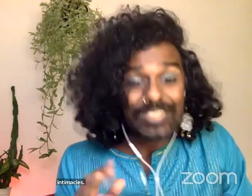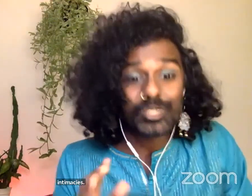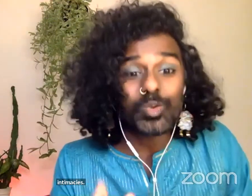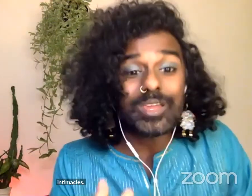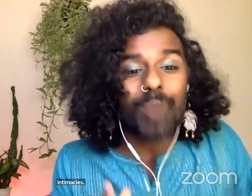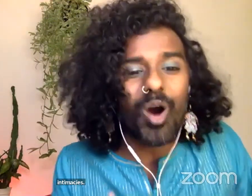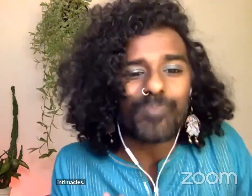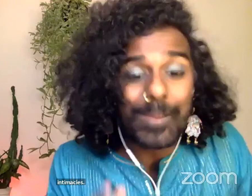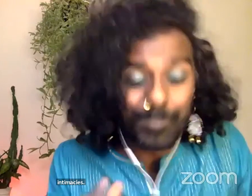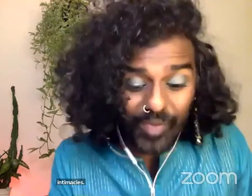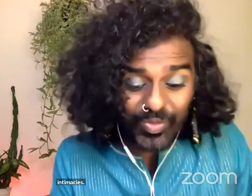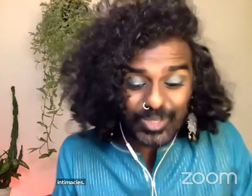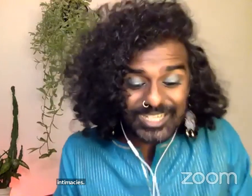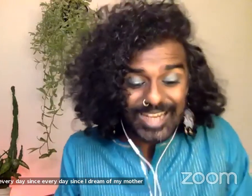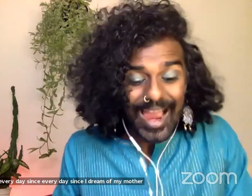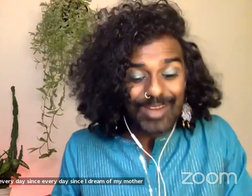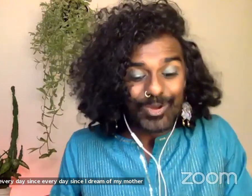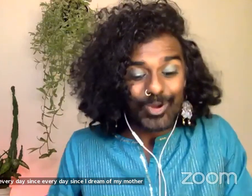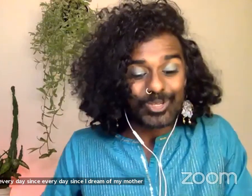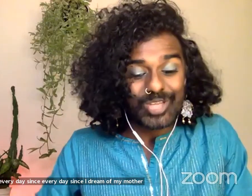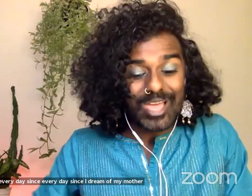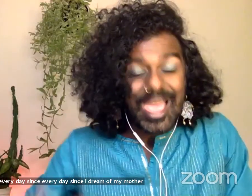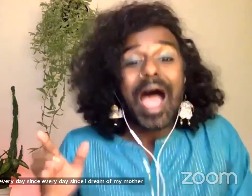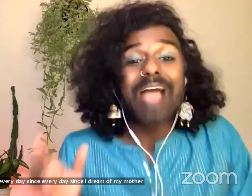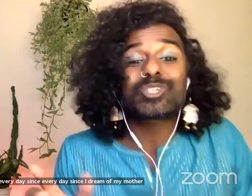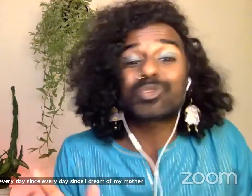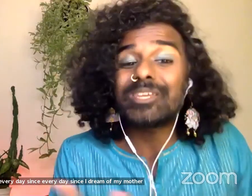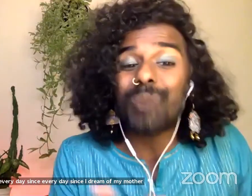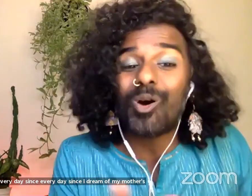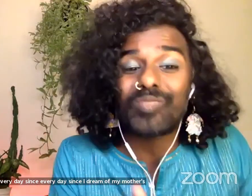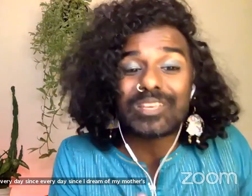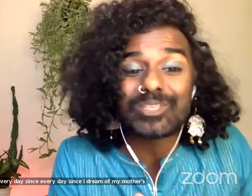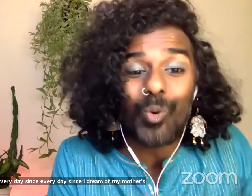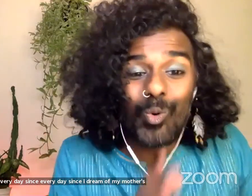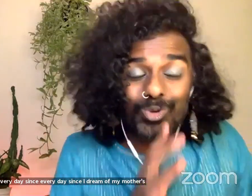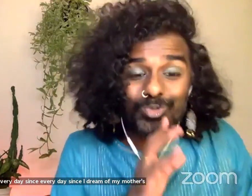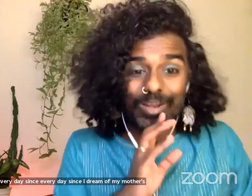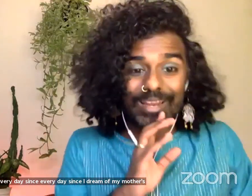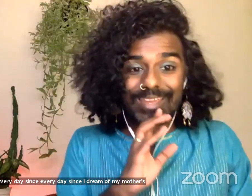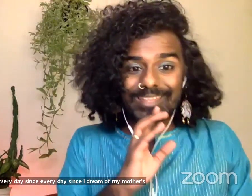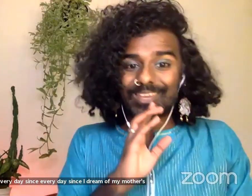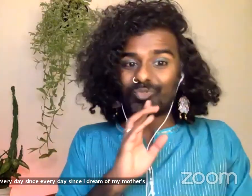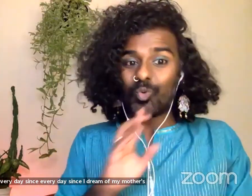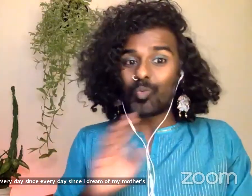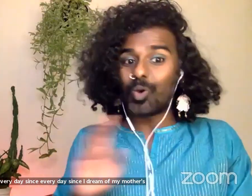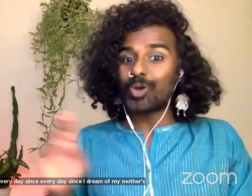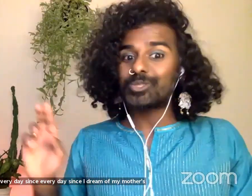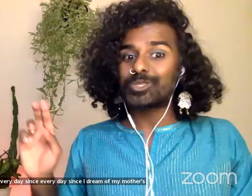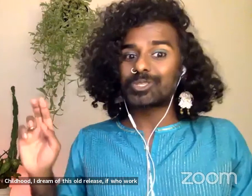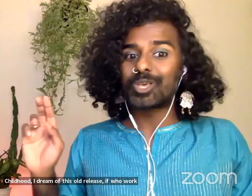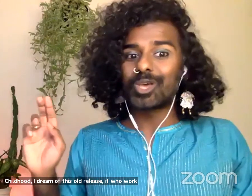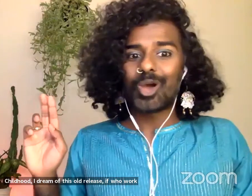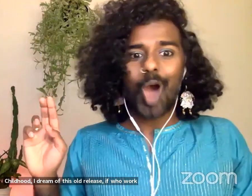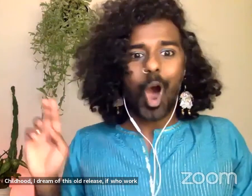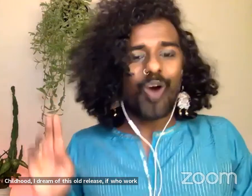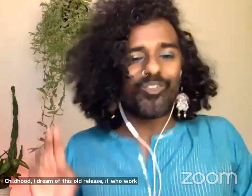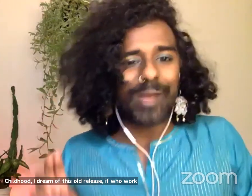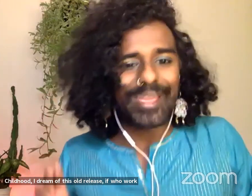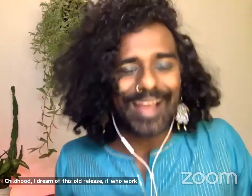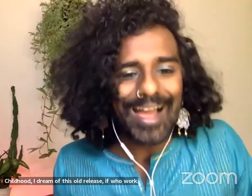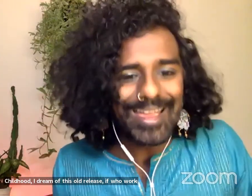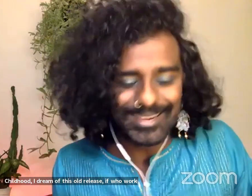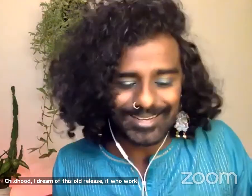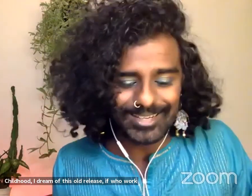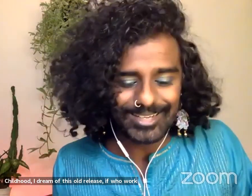every day since, I dream of my mother's childhood. I dream of this old relative who was of